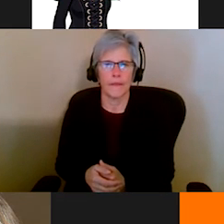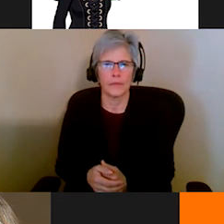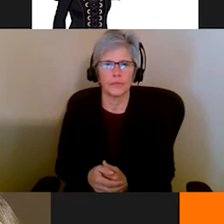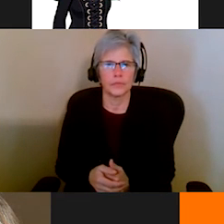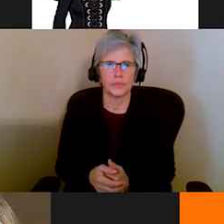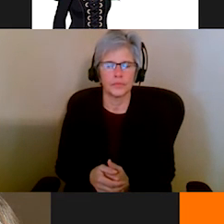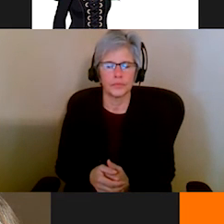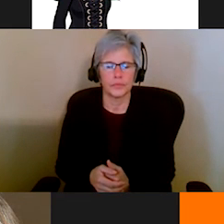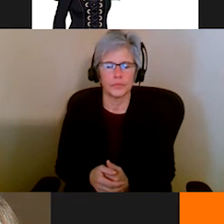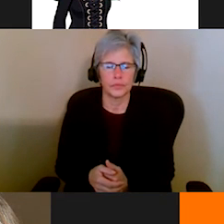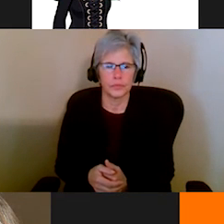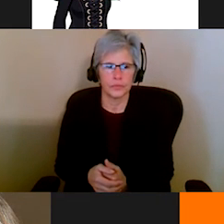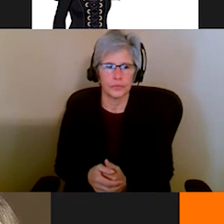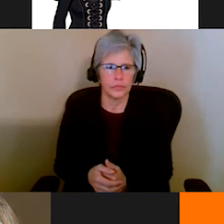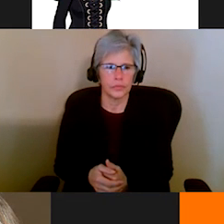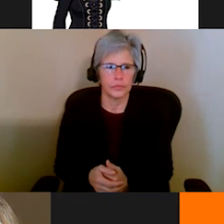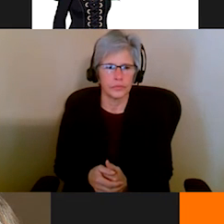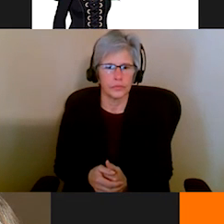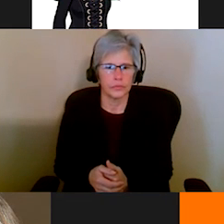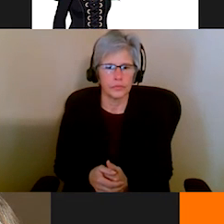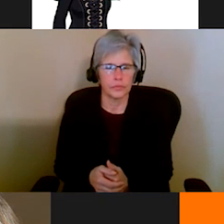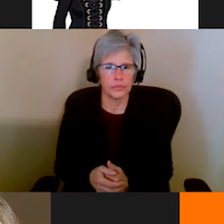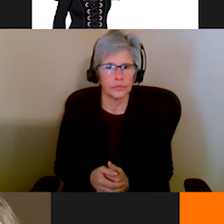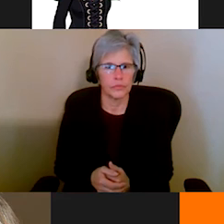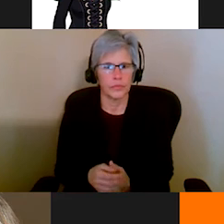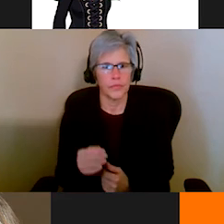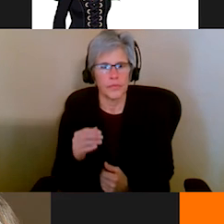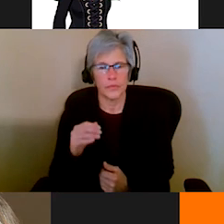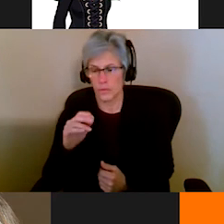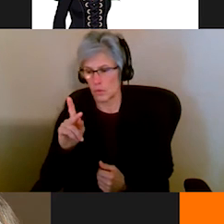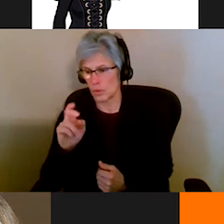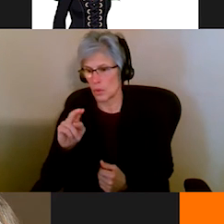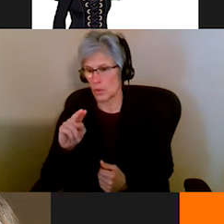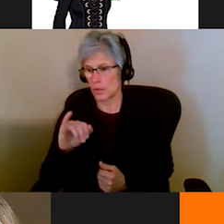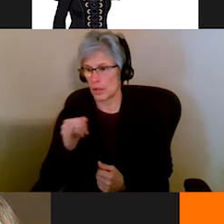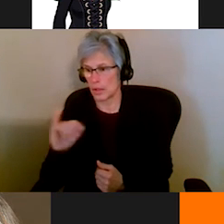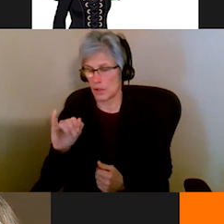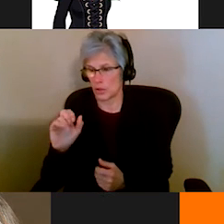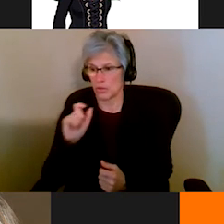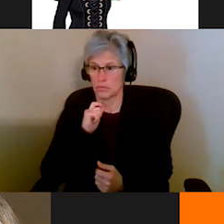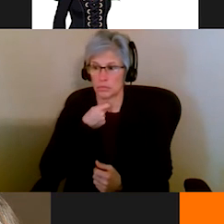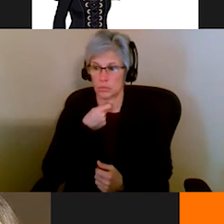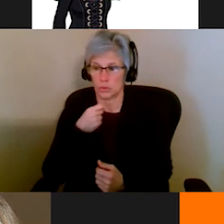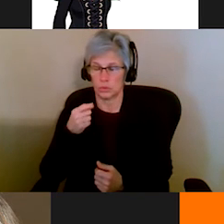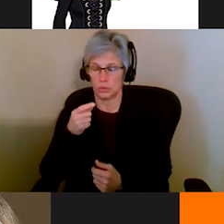Practice. Don, your conversation is live. So if Kenji can mute so that Kenzie could finish, that would be great.